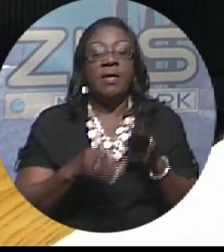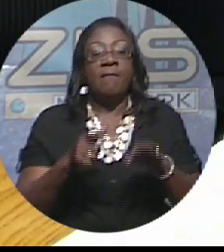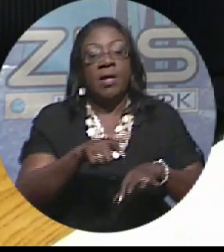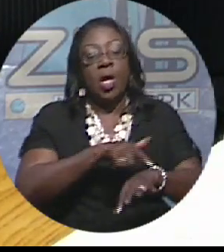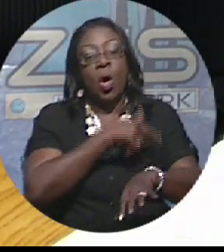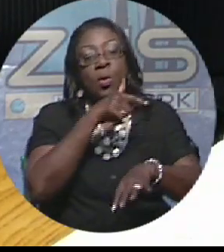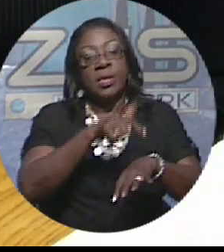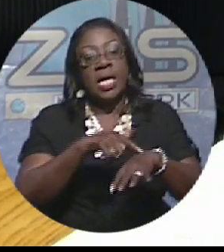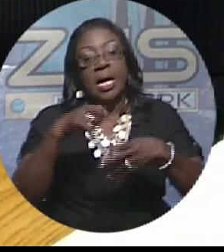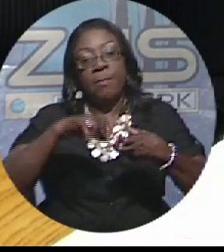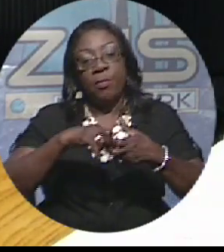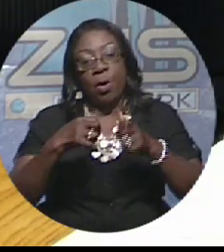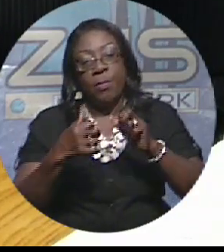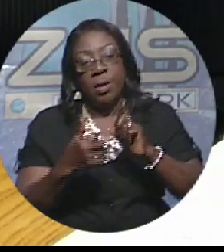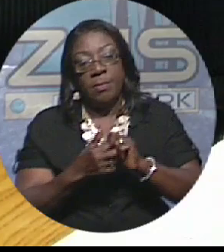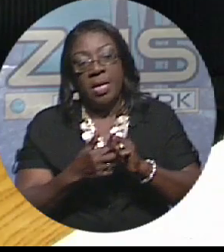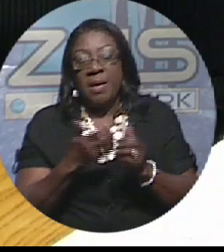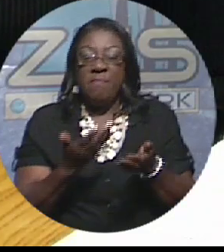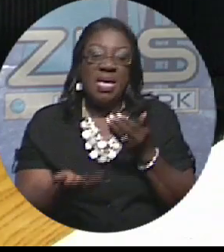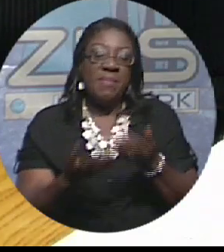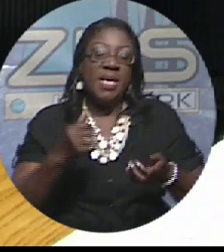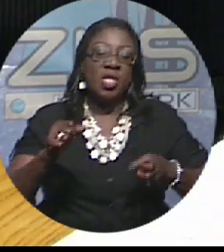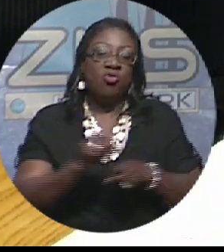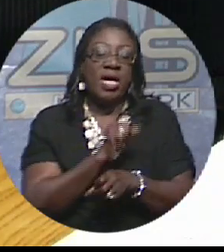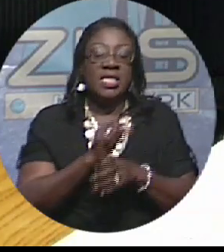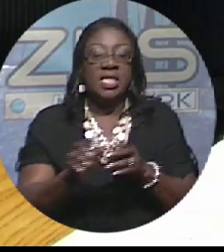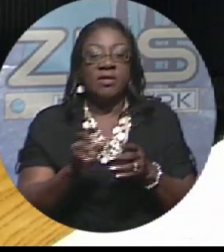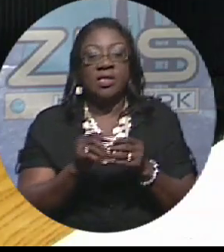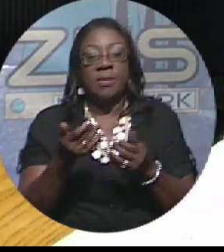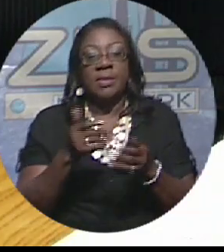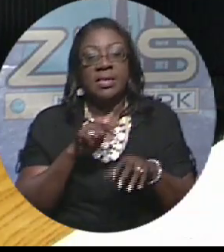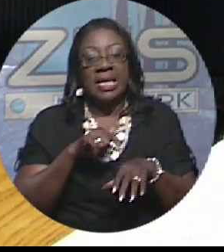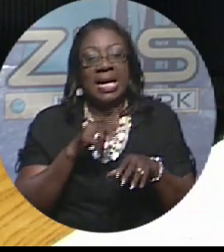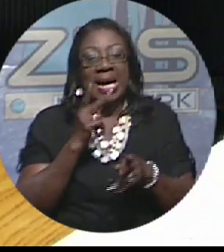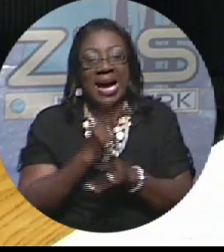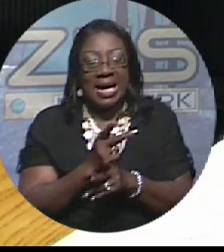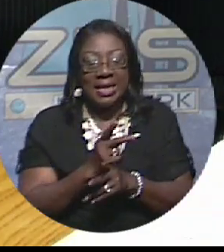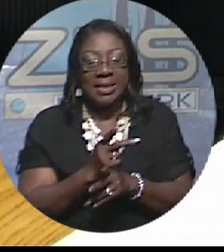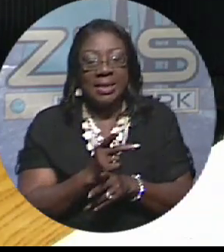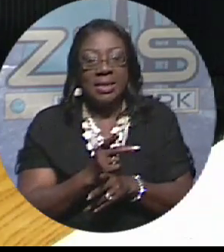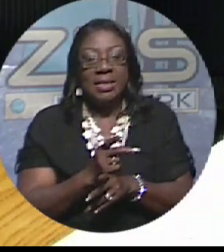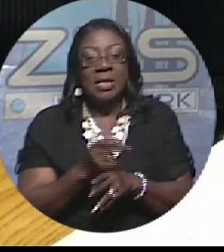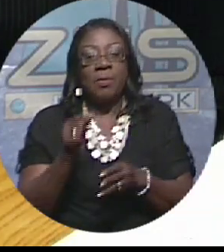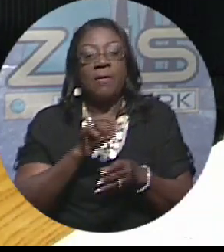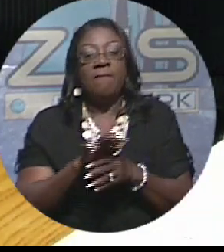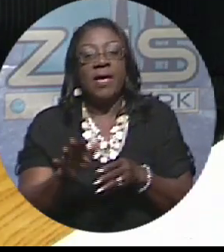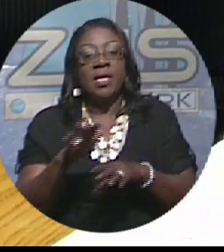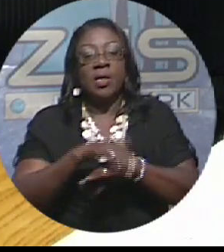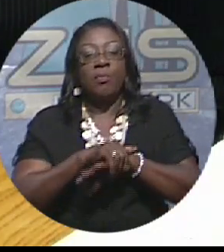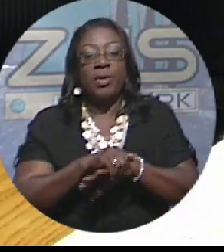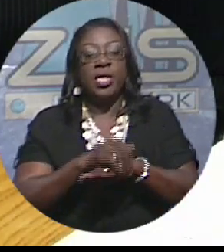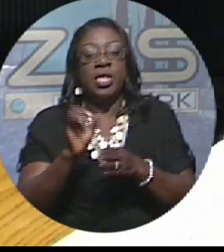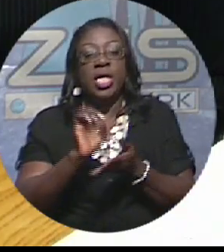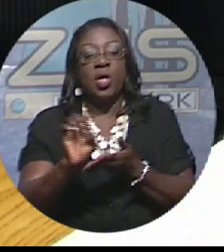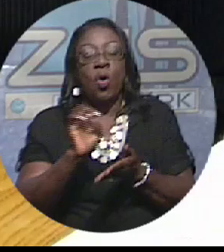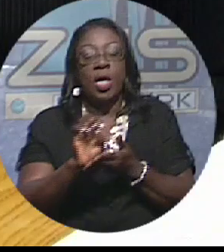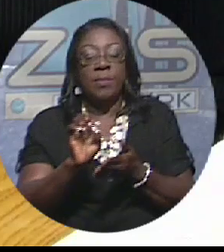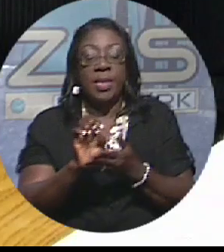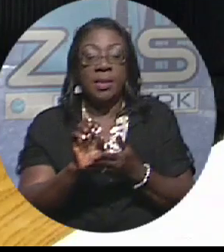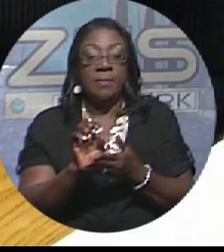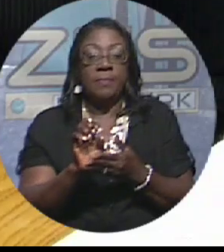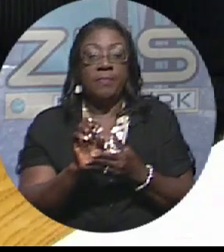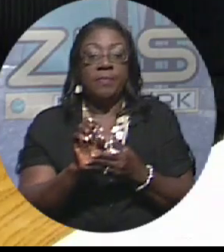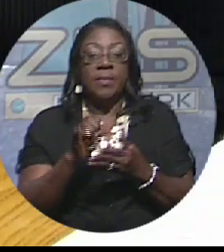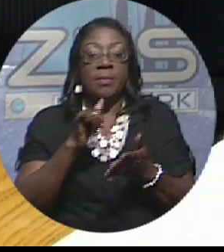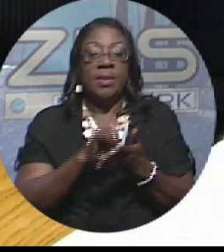term, if, for example, there's a contraction of some kind in the British economy, which results in people not having discretionary income.